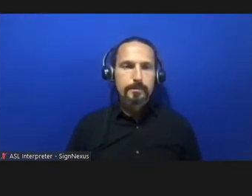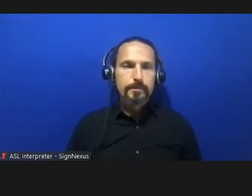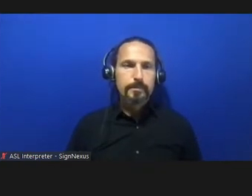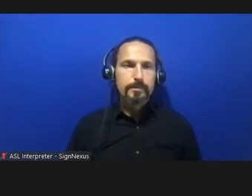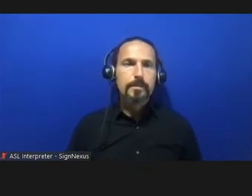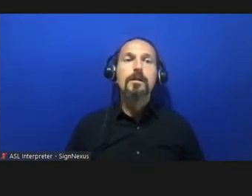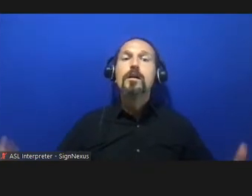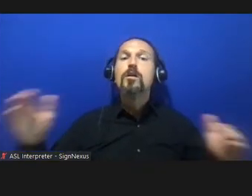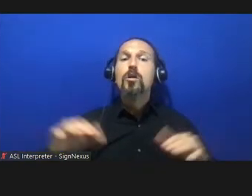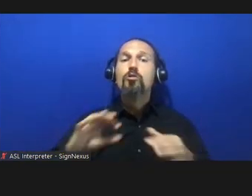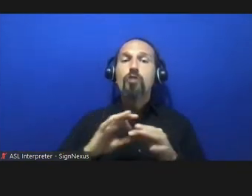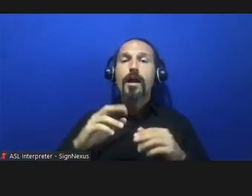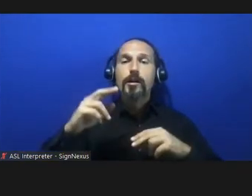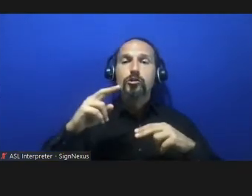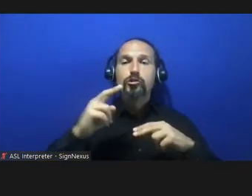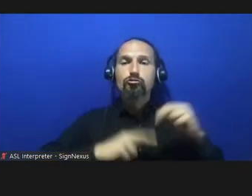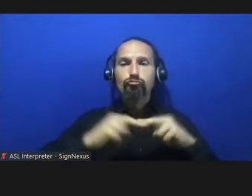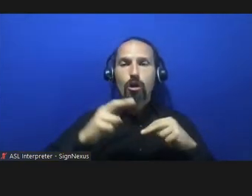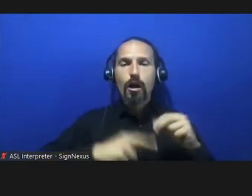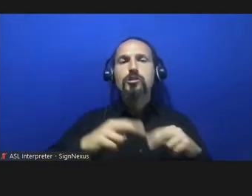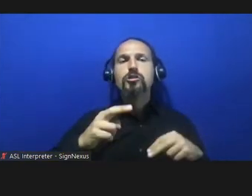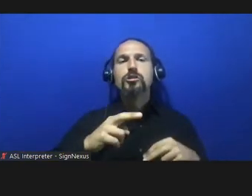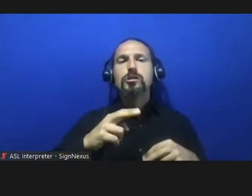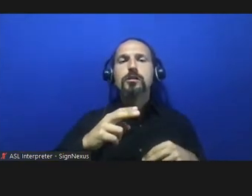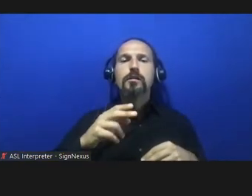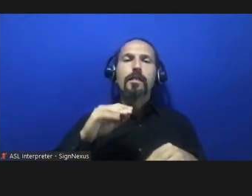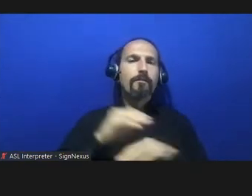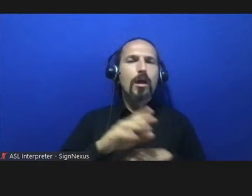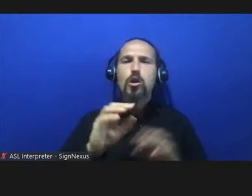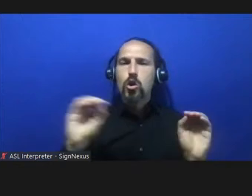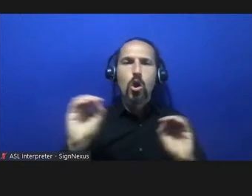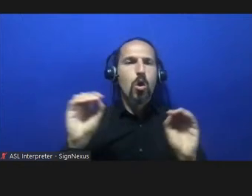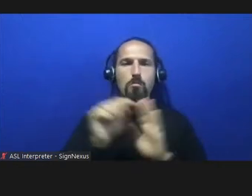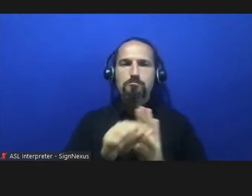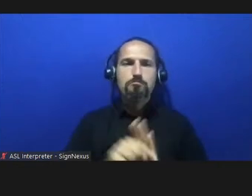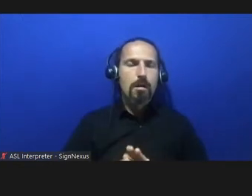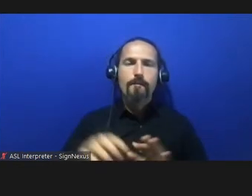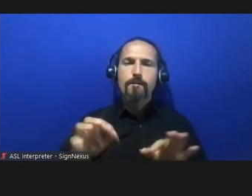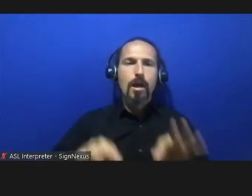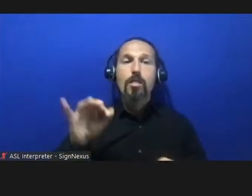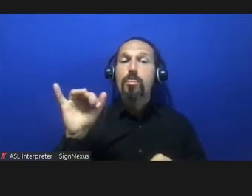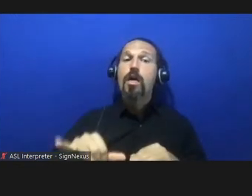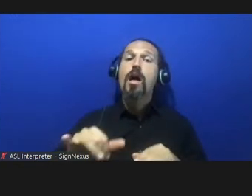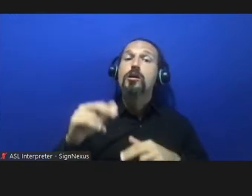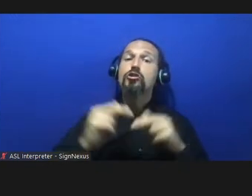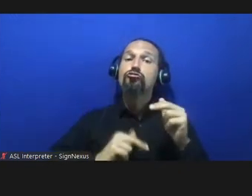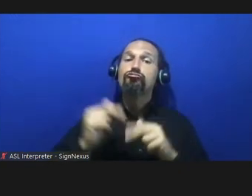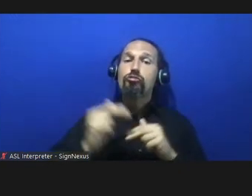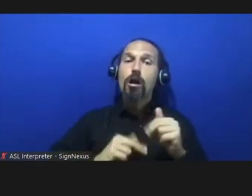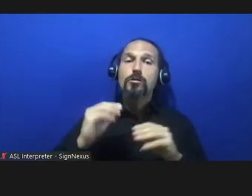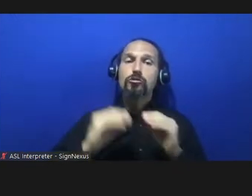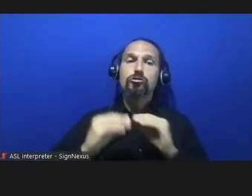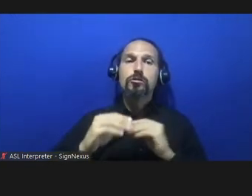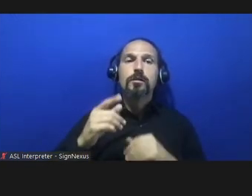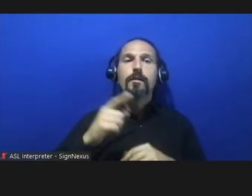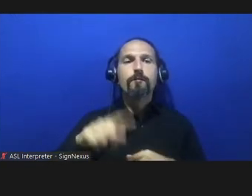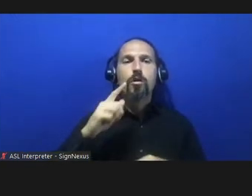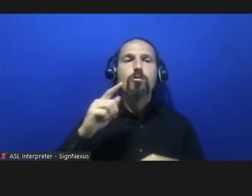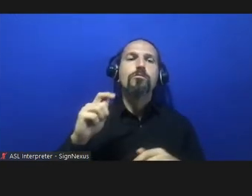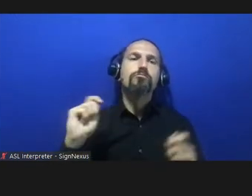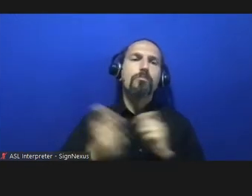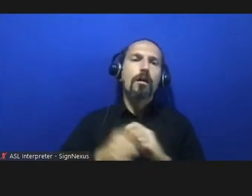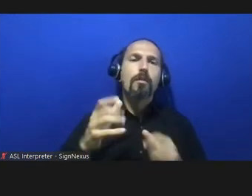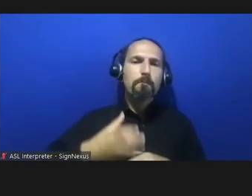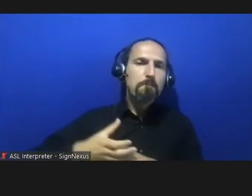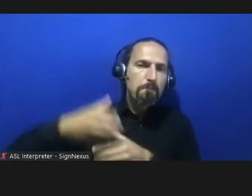with respect to construction effects no adverse effects were found construction would consist of replacement of existing poles or